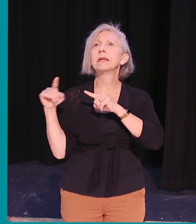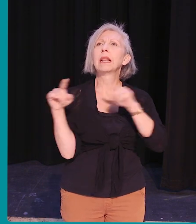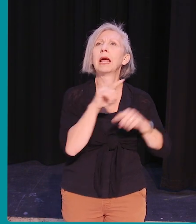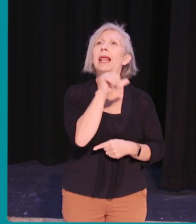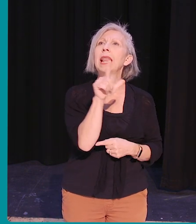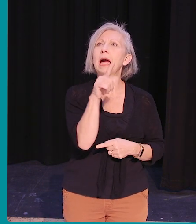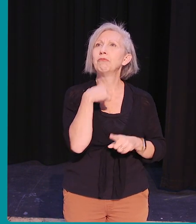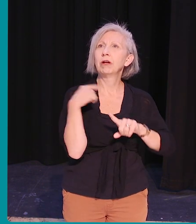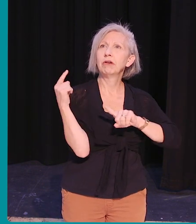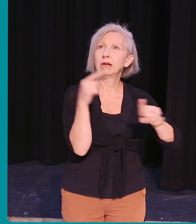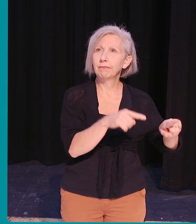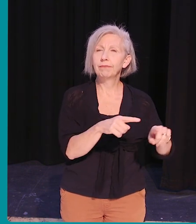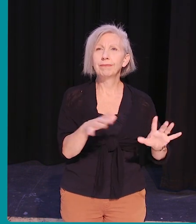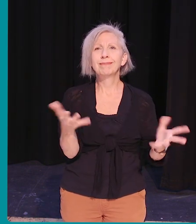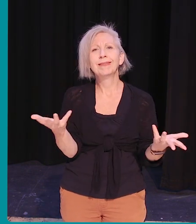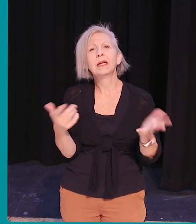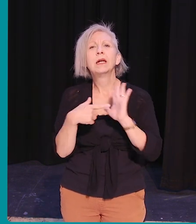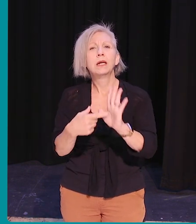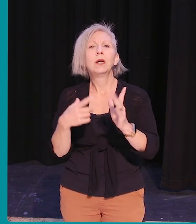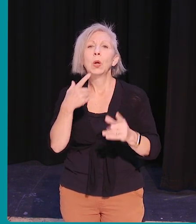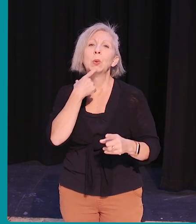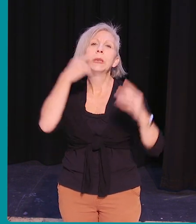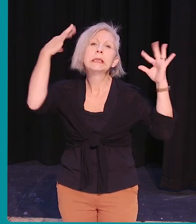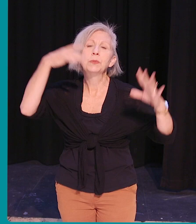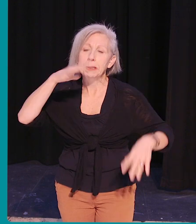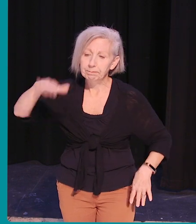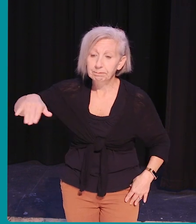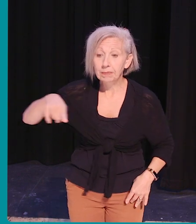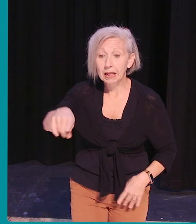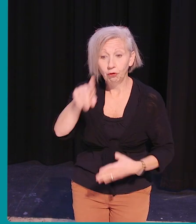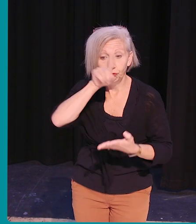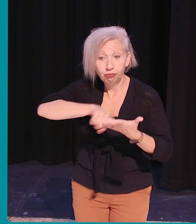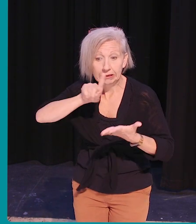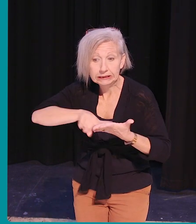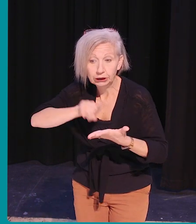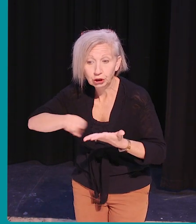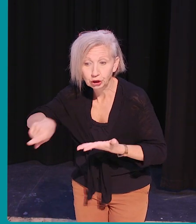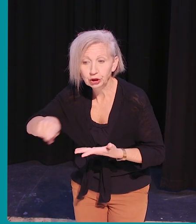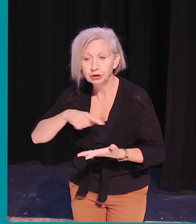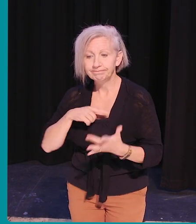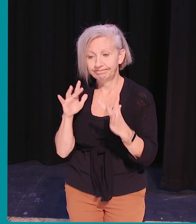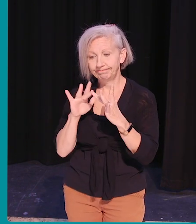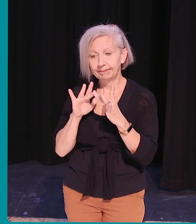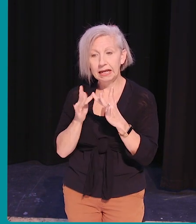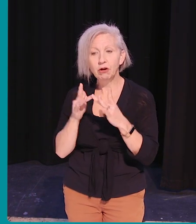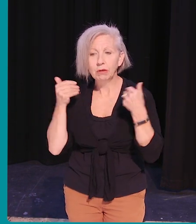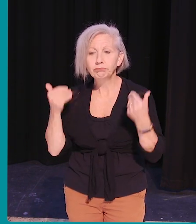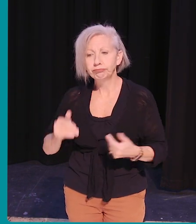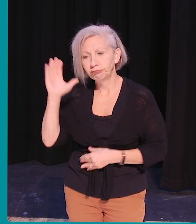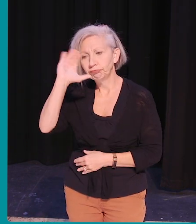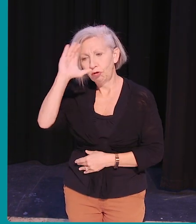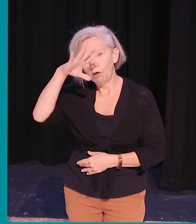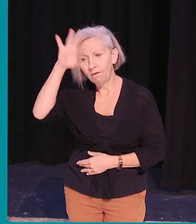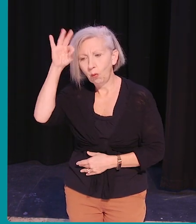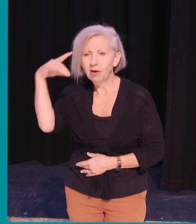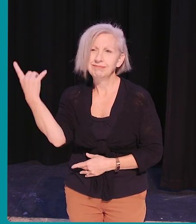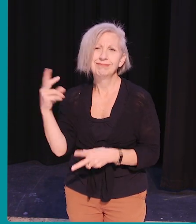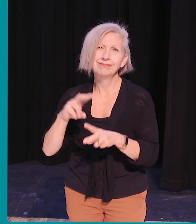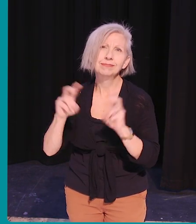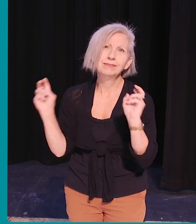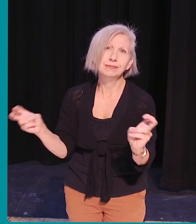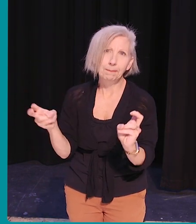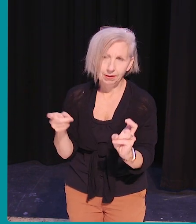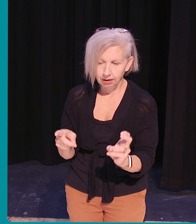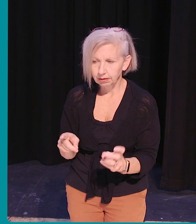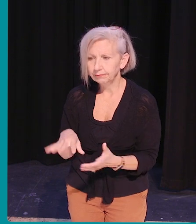web page, look at a video, whatever, right? And then they're done with it. They're like, put it away. It's like putting the book back on the library shelf. And I love this quote